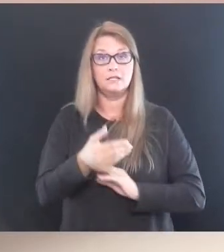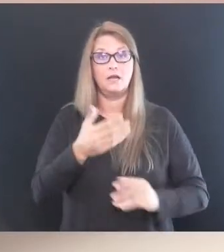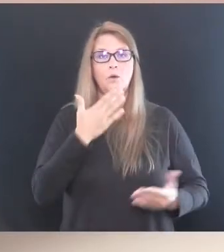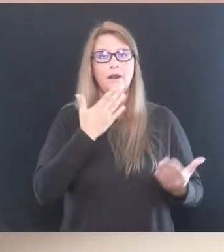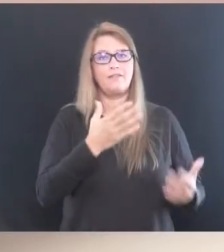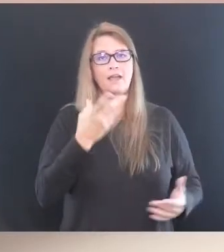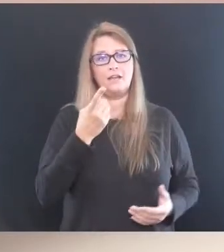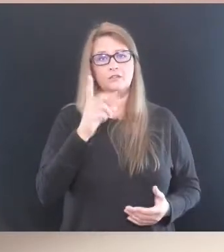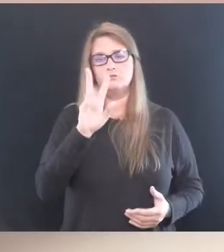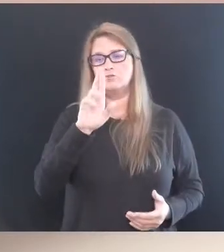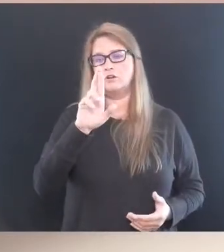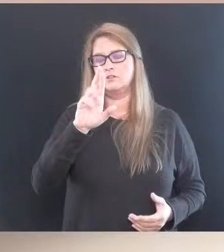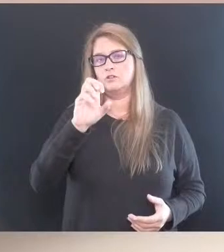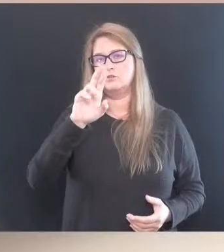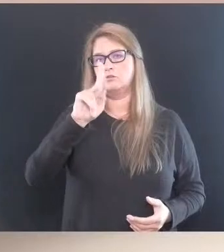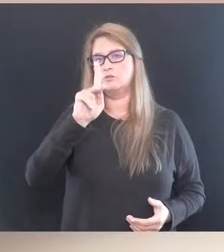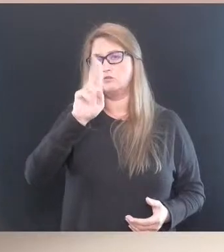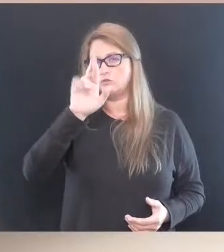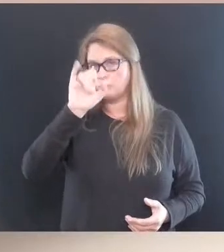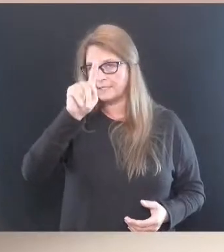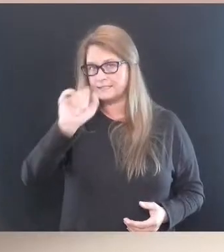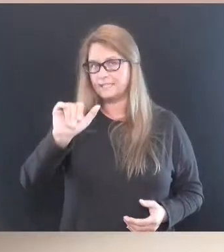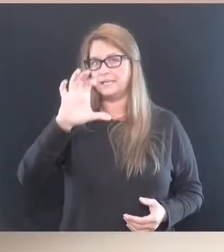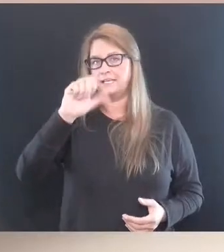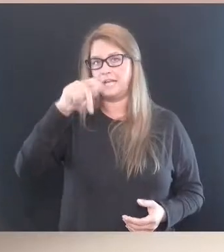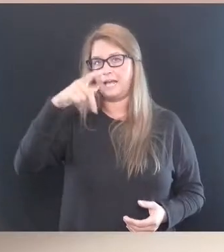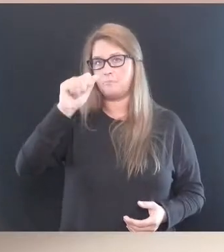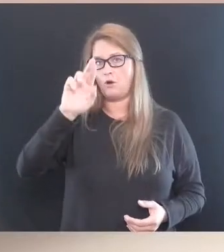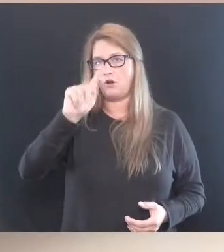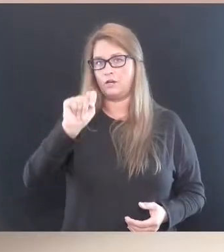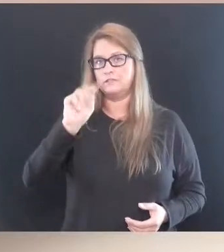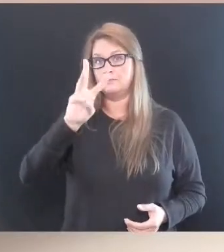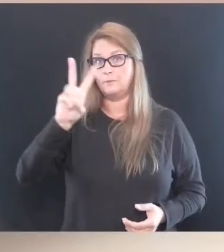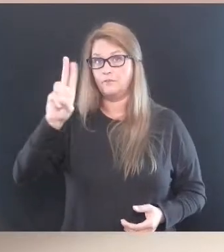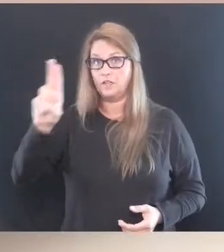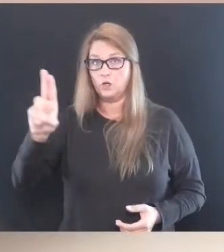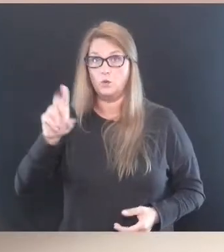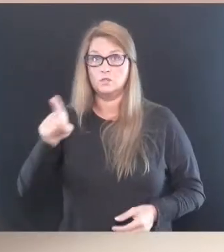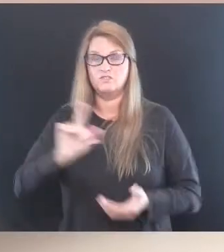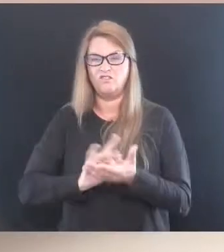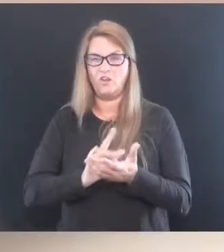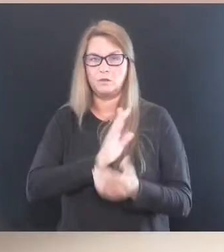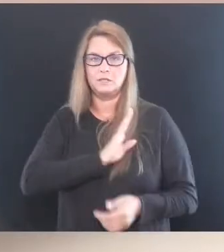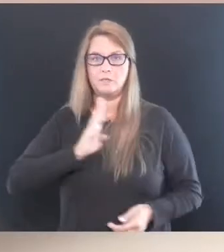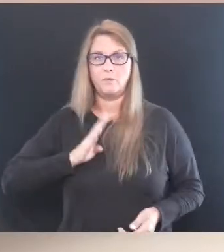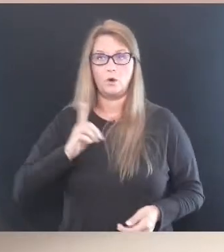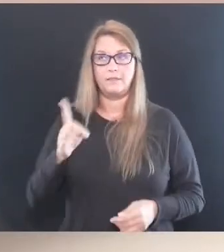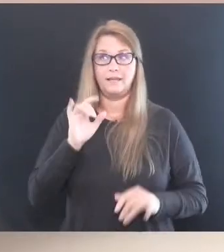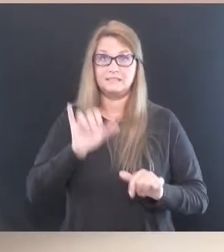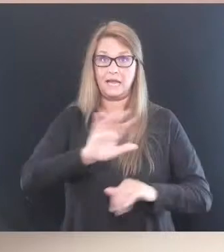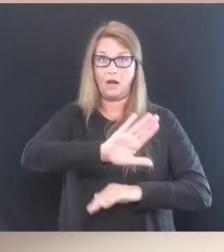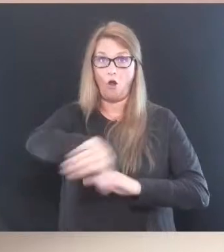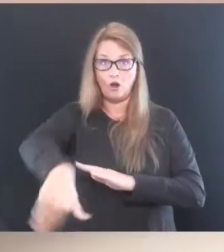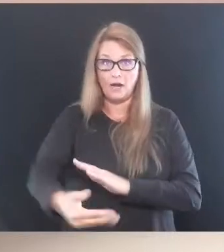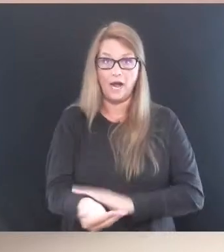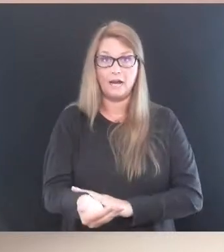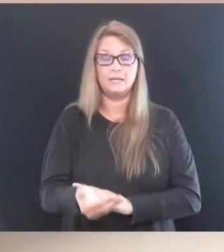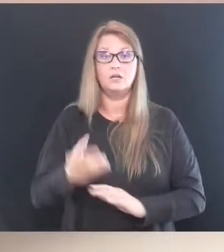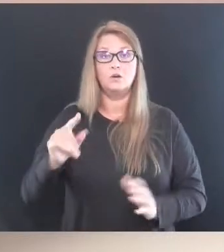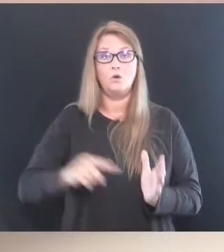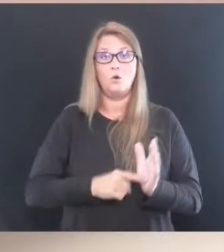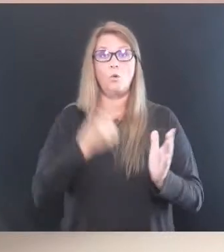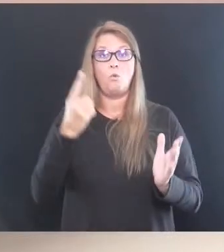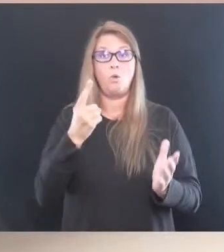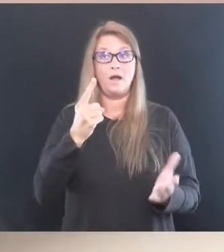Capehart from the Pharmacy Board in WVU who stayed on that throughout the night. And as soon as that